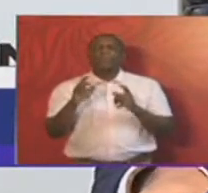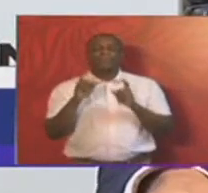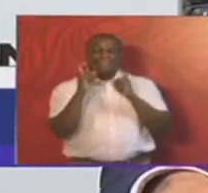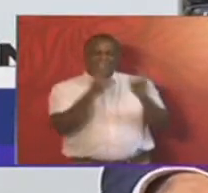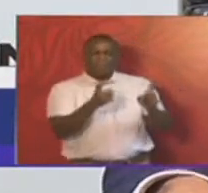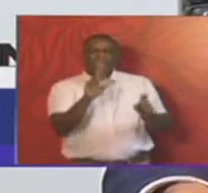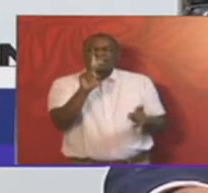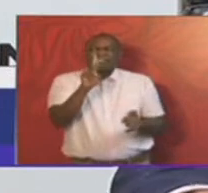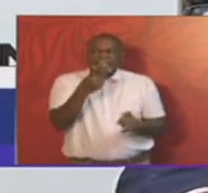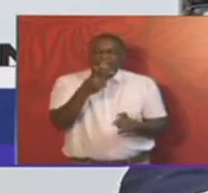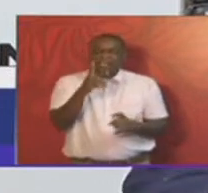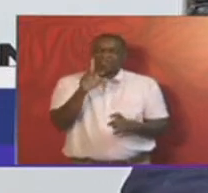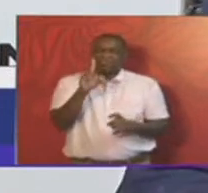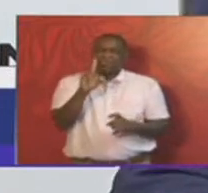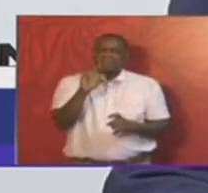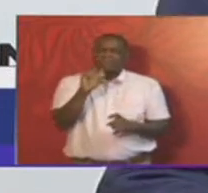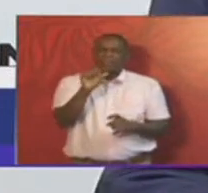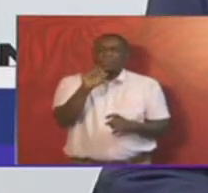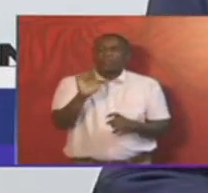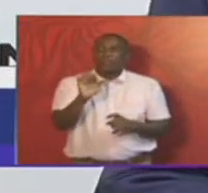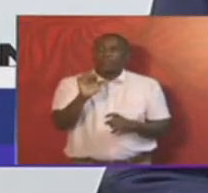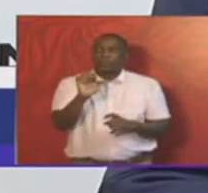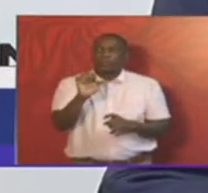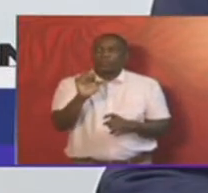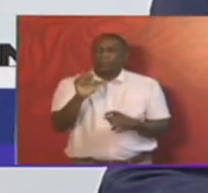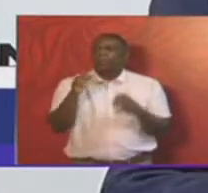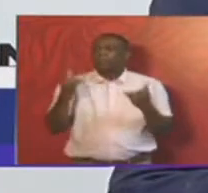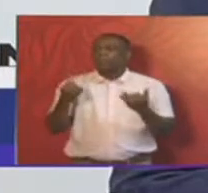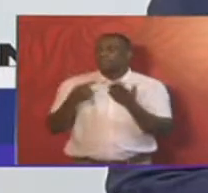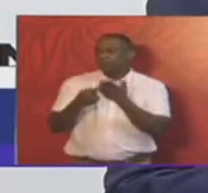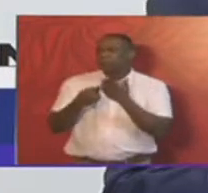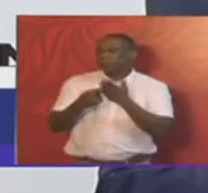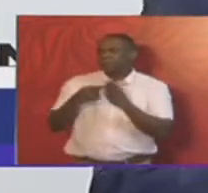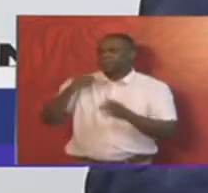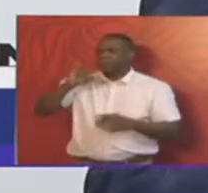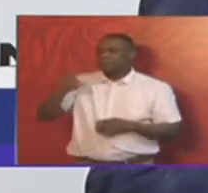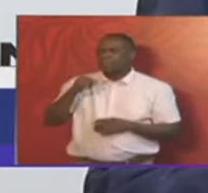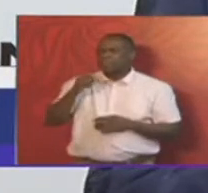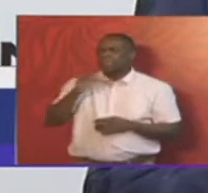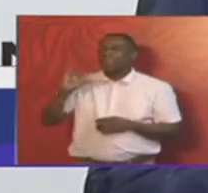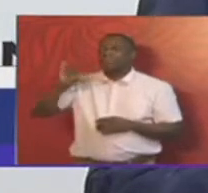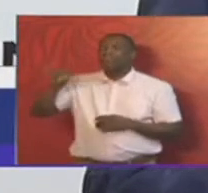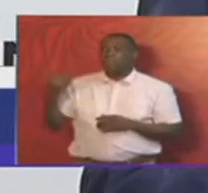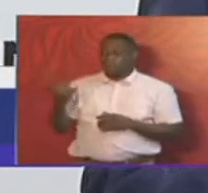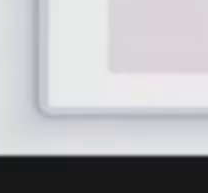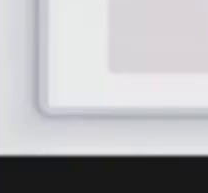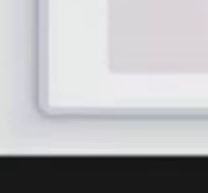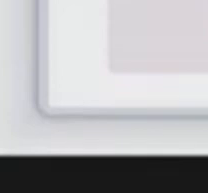now talk about the Johnson & Johnson rollout. As you know, we received